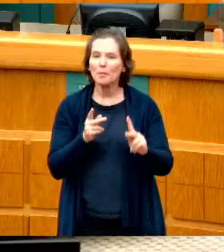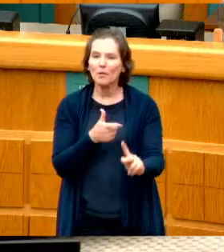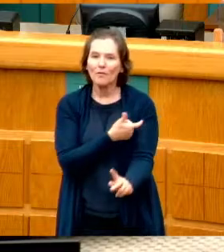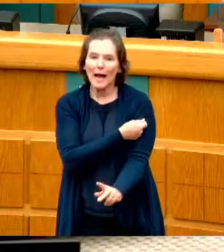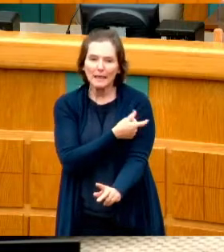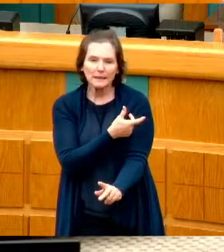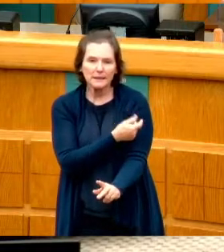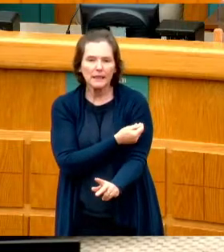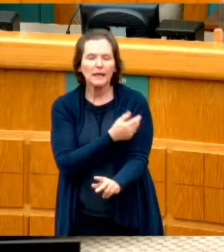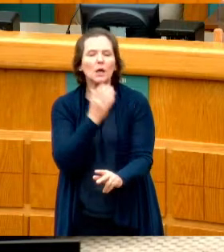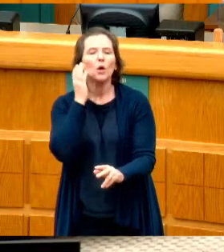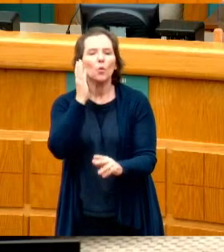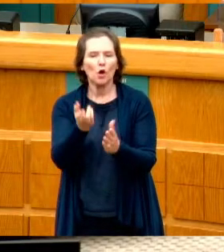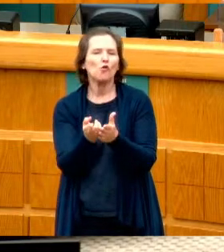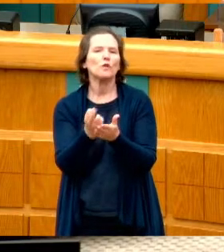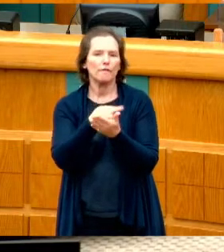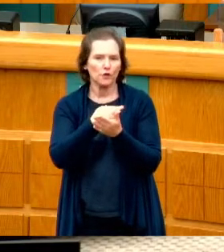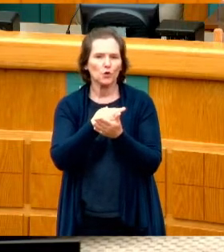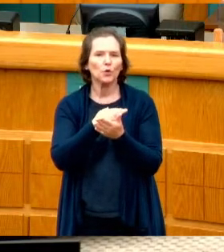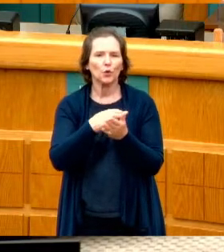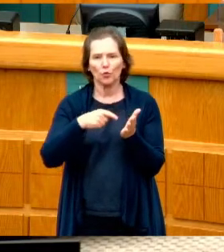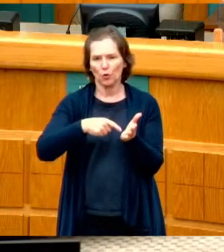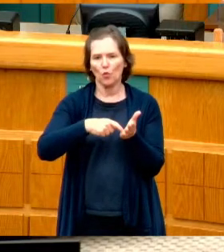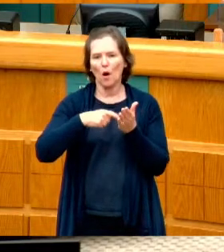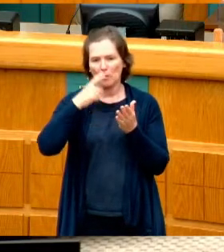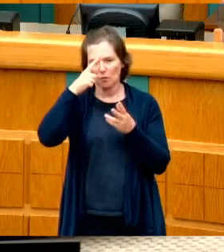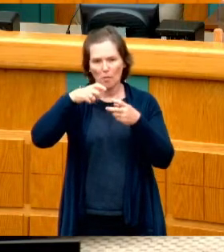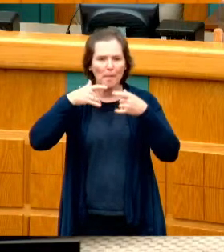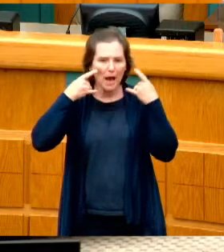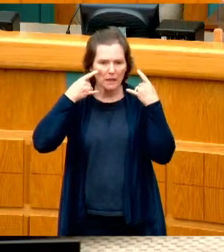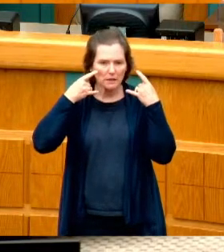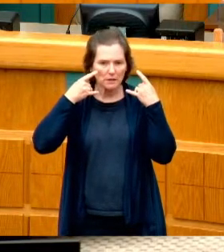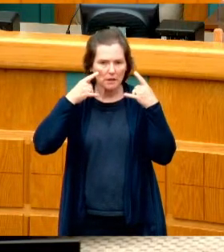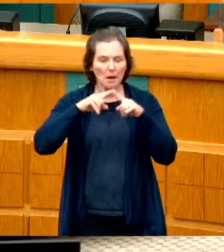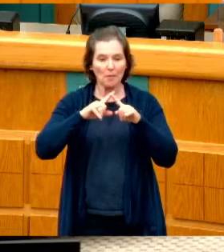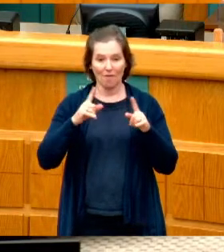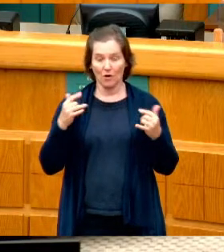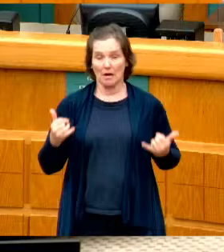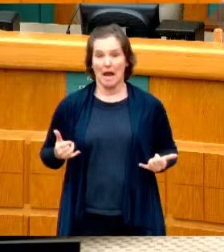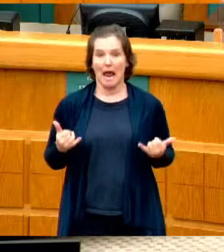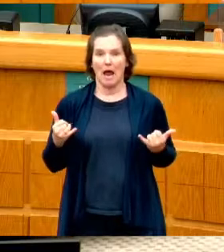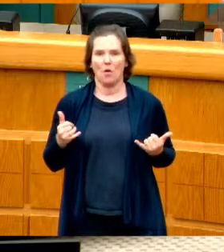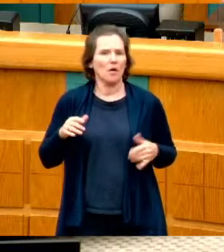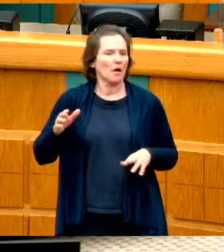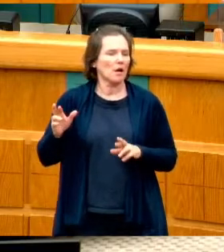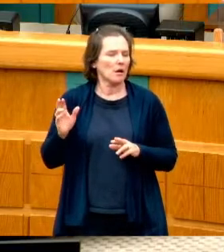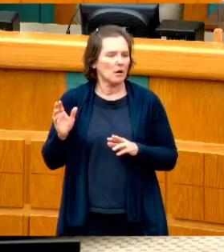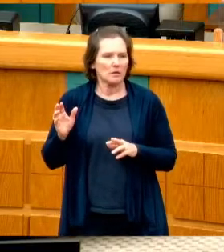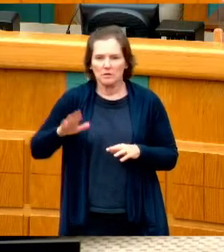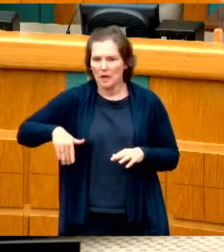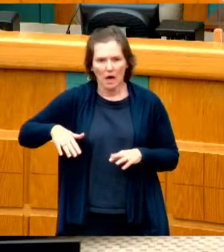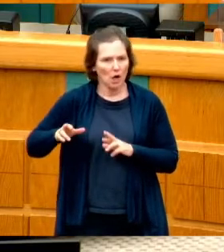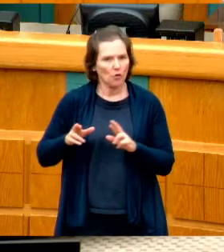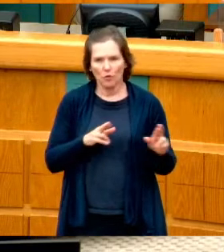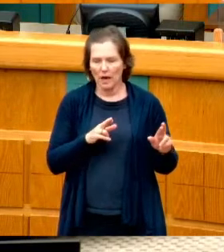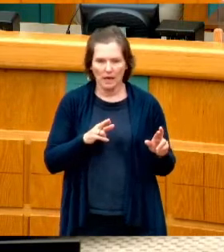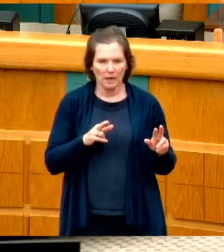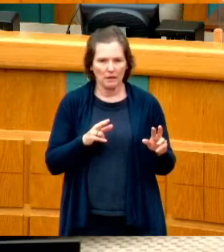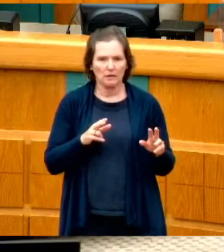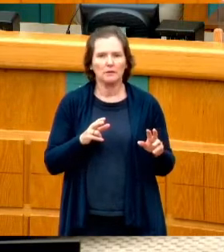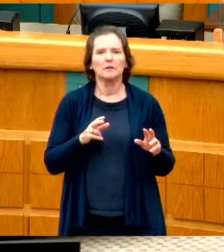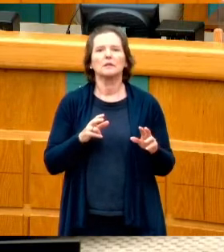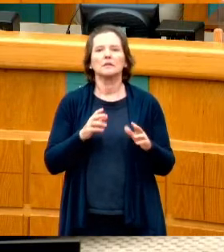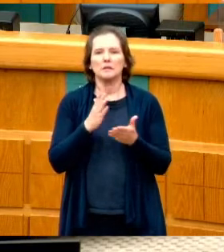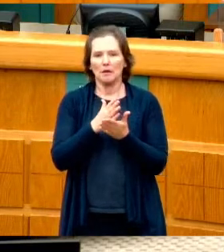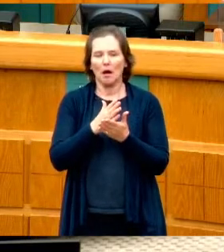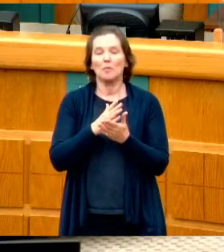revisit those requirements. But just, again, for right now, we're going to keep the same protocols that we have in place. in place today. They'll be in place